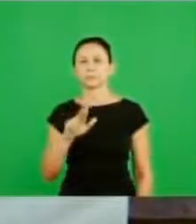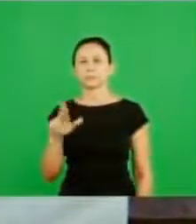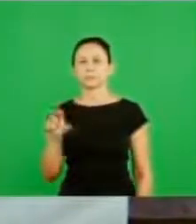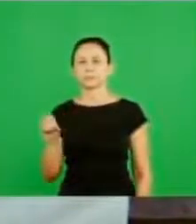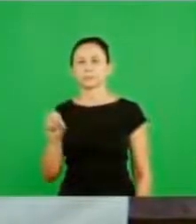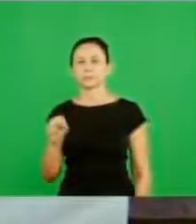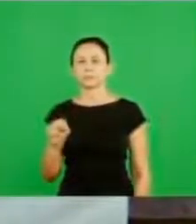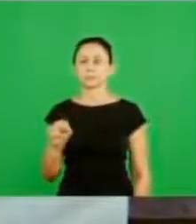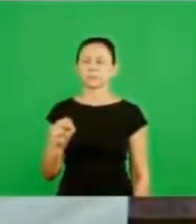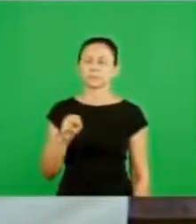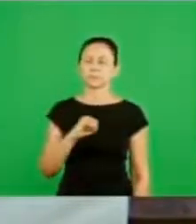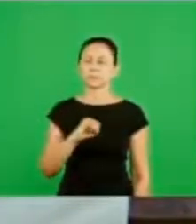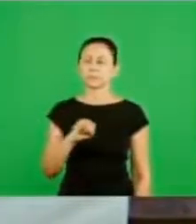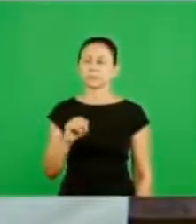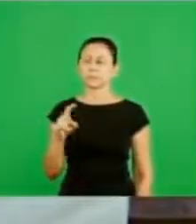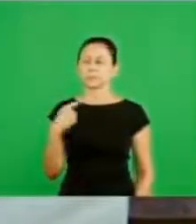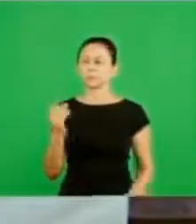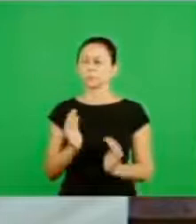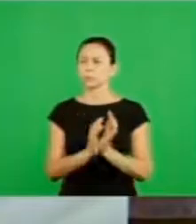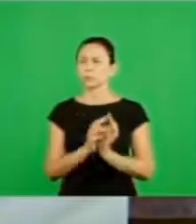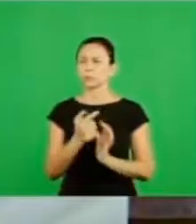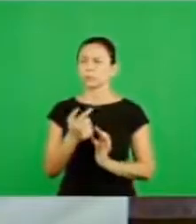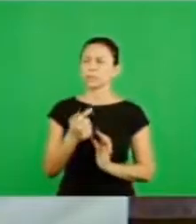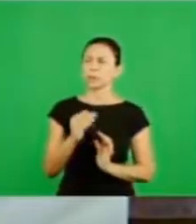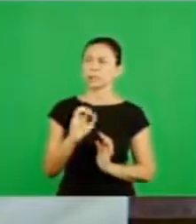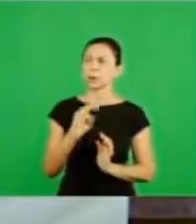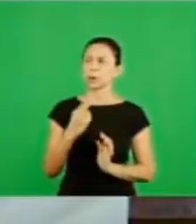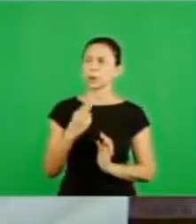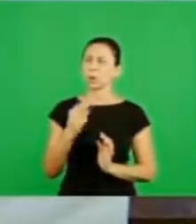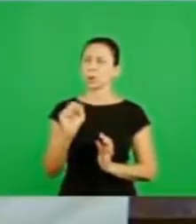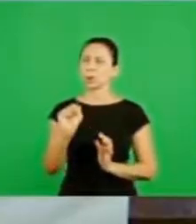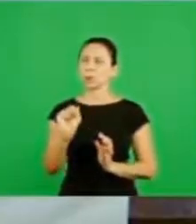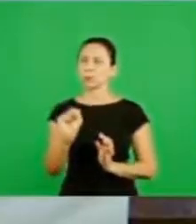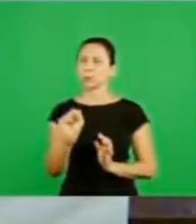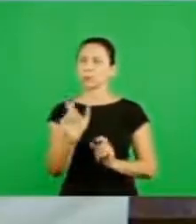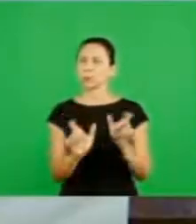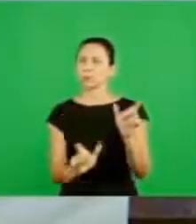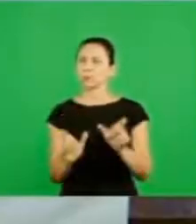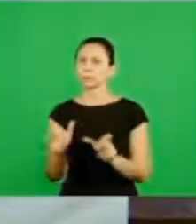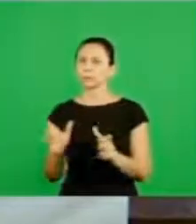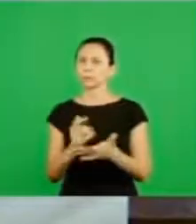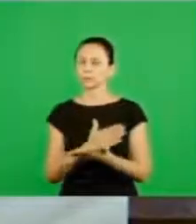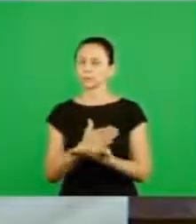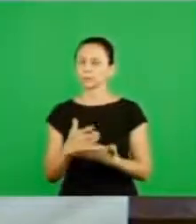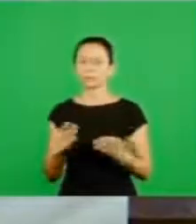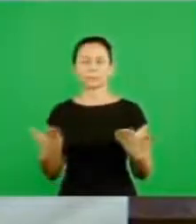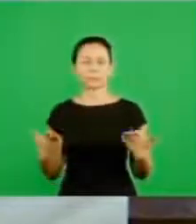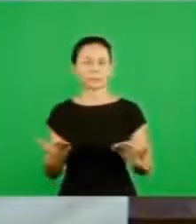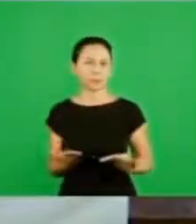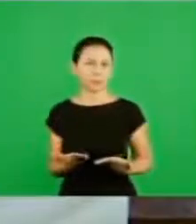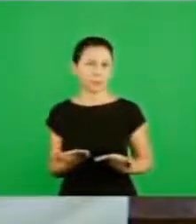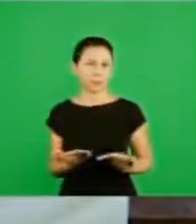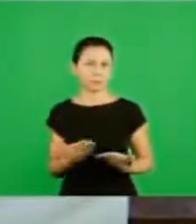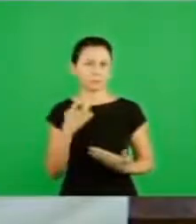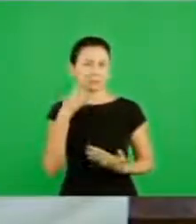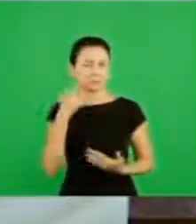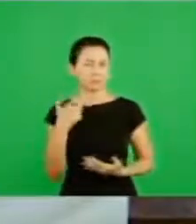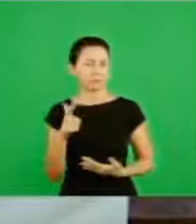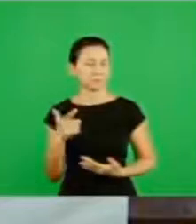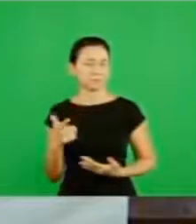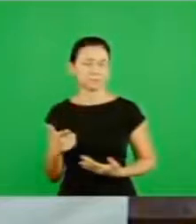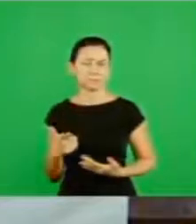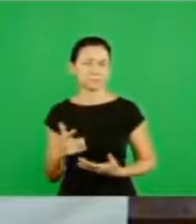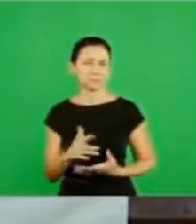I'm decided right now. And Pastor Barrow said now, we are seven or eight, seven. And we will